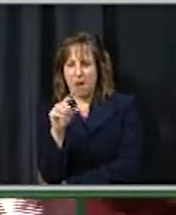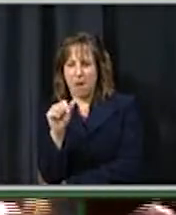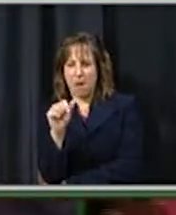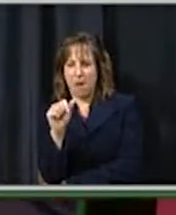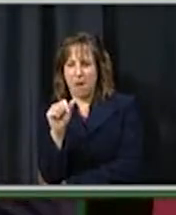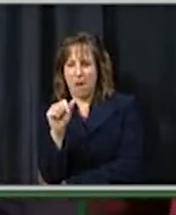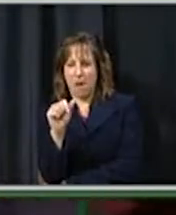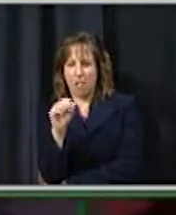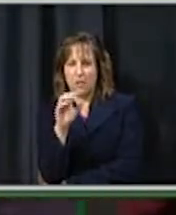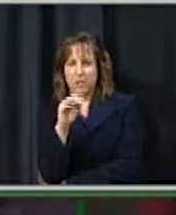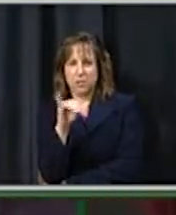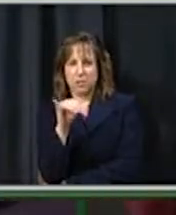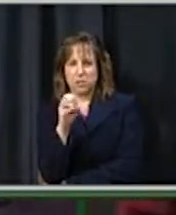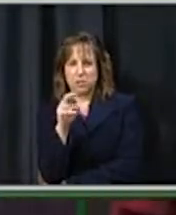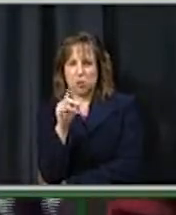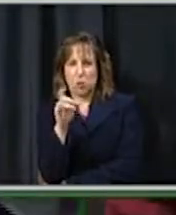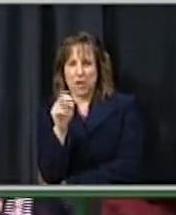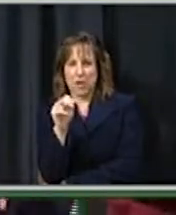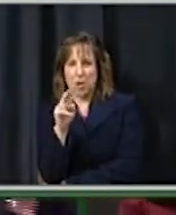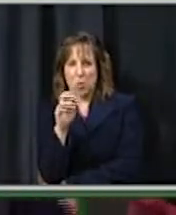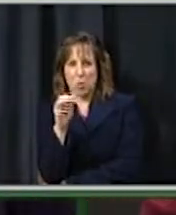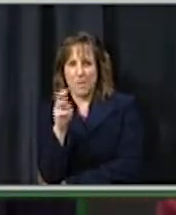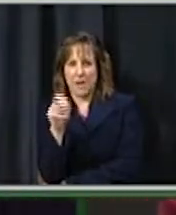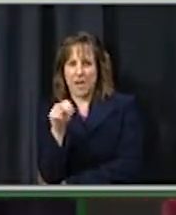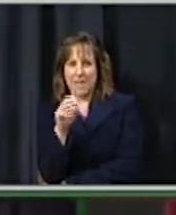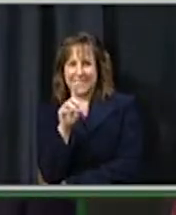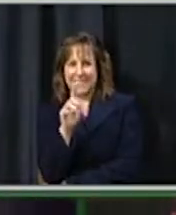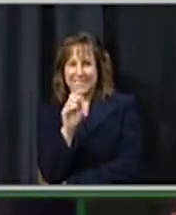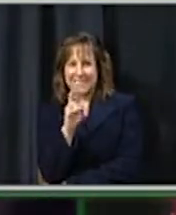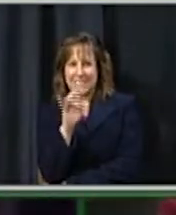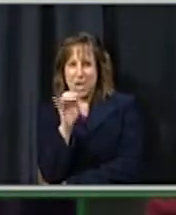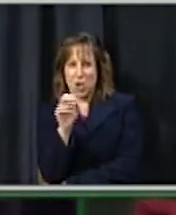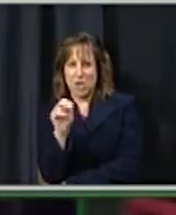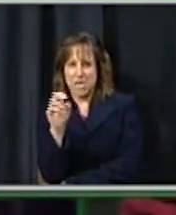Jordan Michelle Rowling. Aaron Sudario.